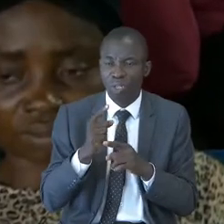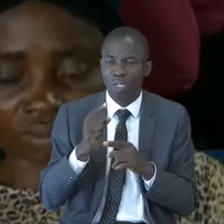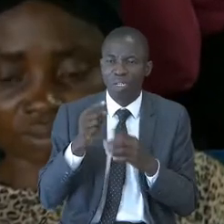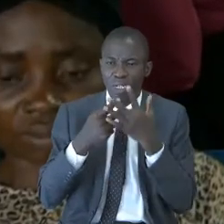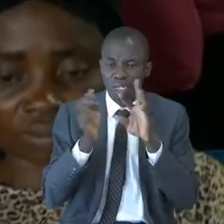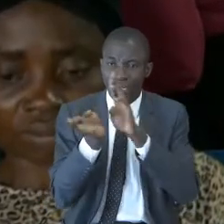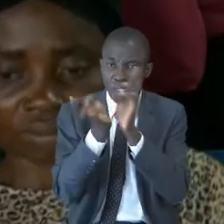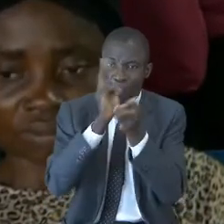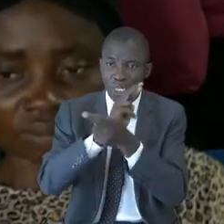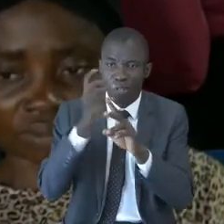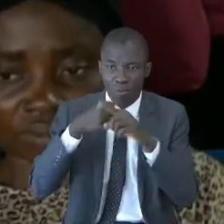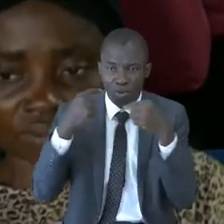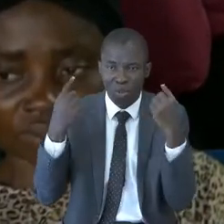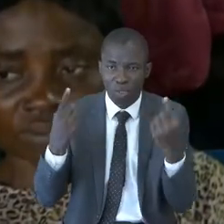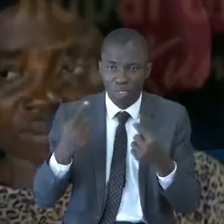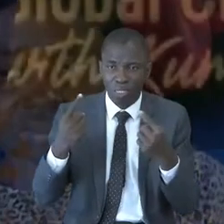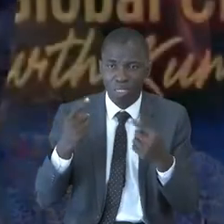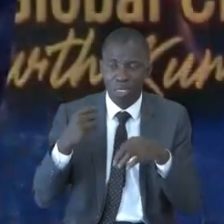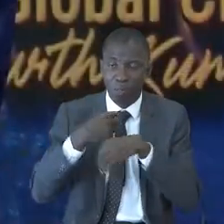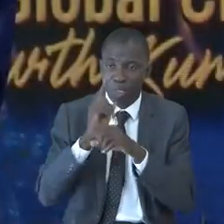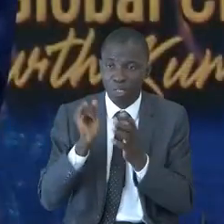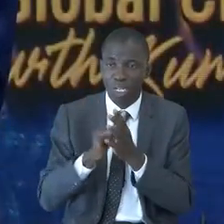wave the flag and let's see.